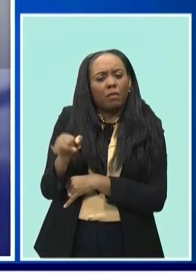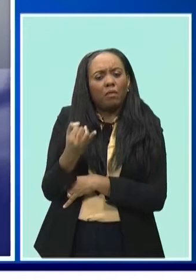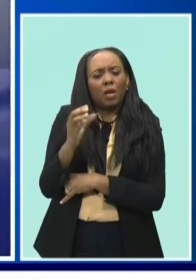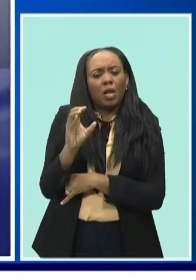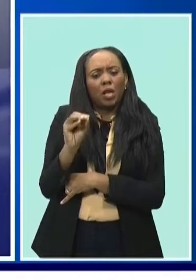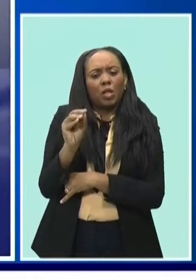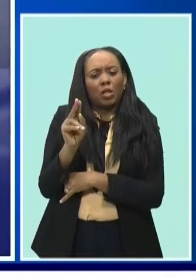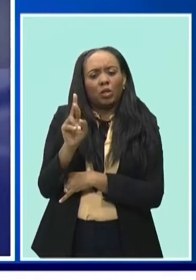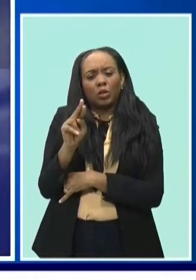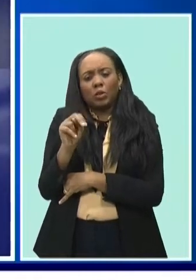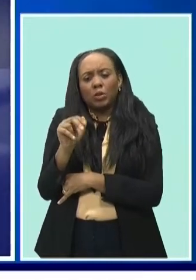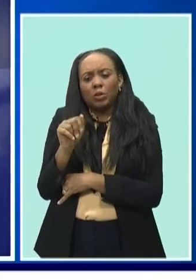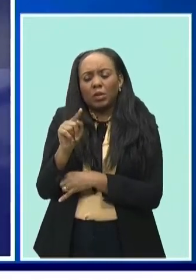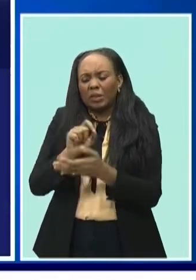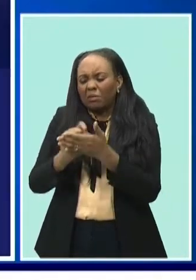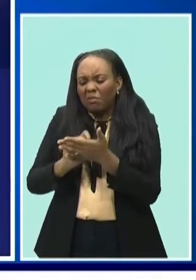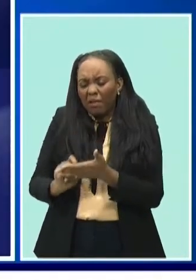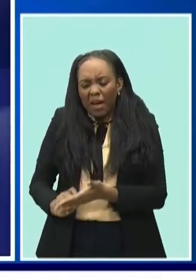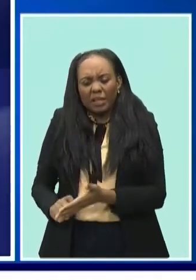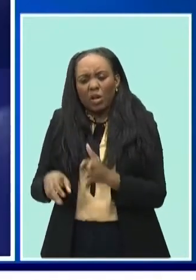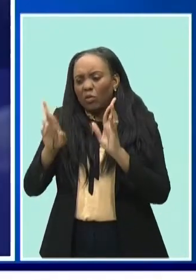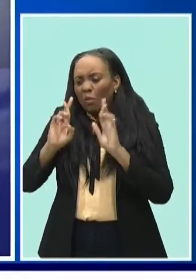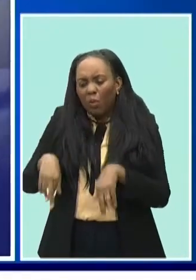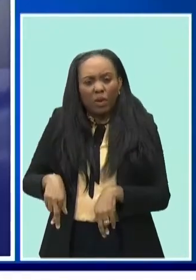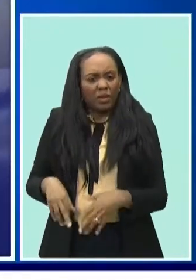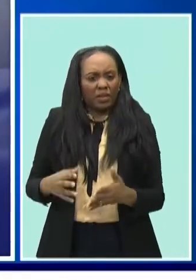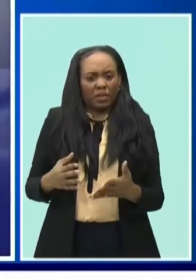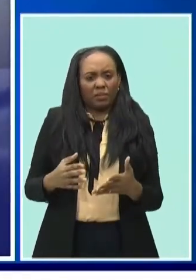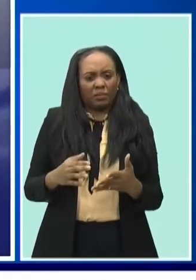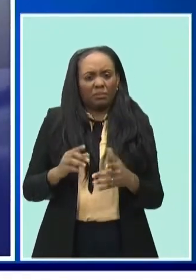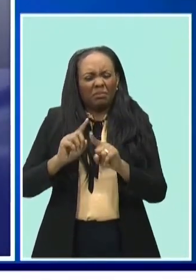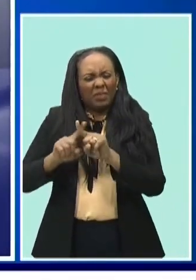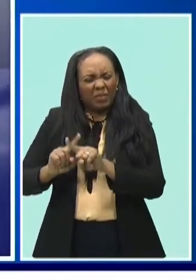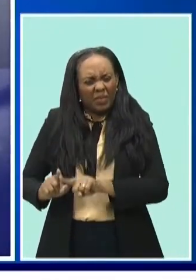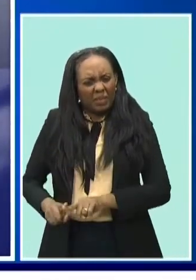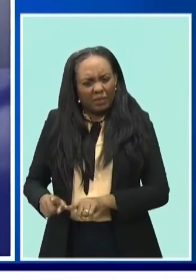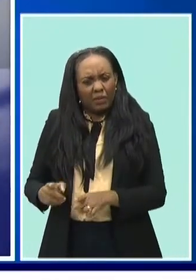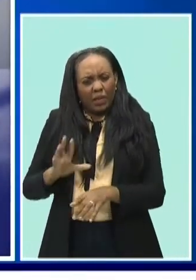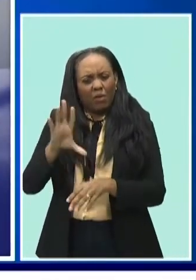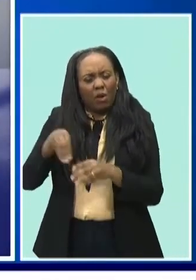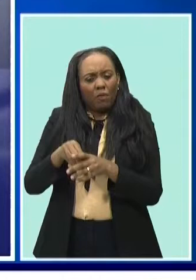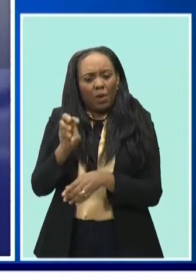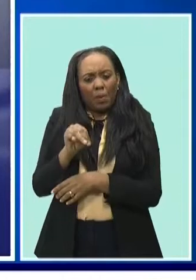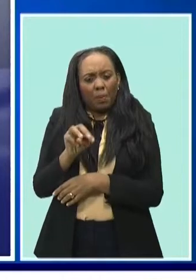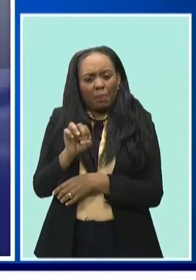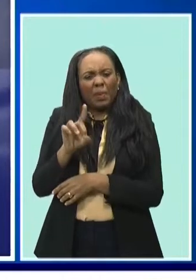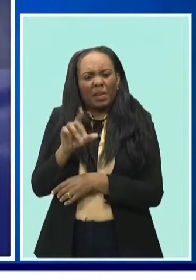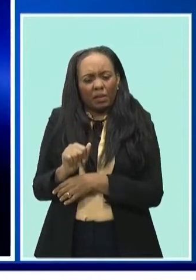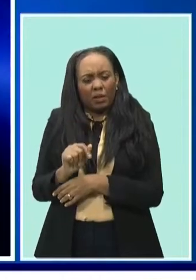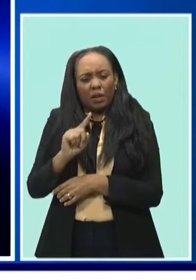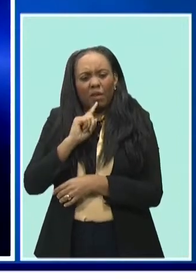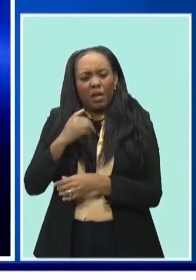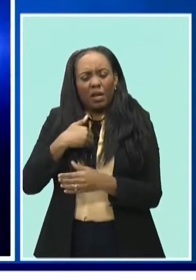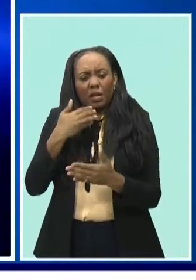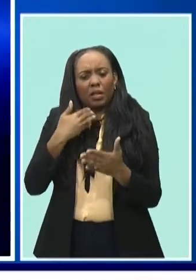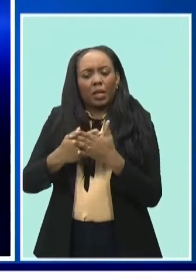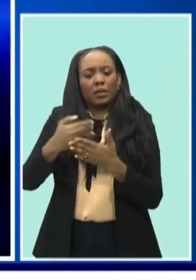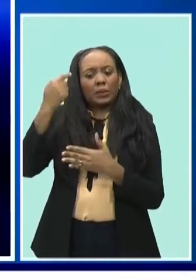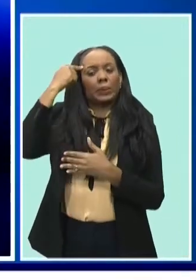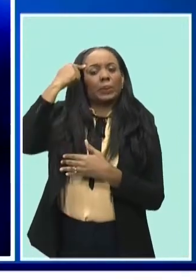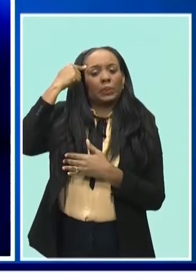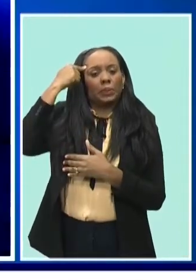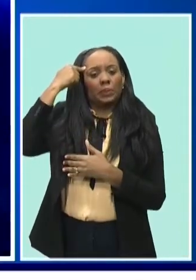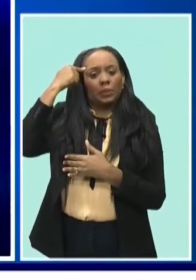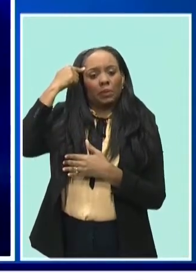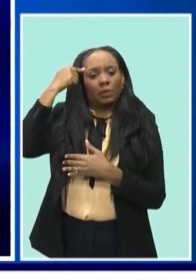between journalism and citizens of this country that showed that he had a social conscience. The minister notes